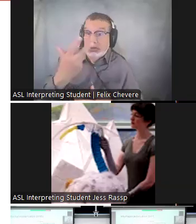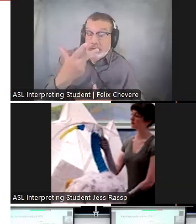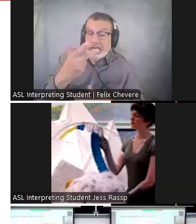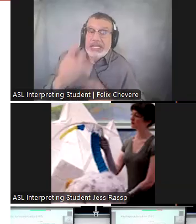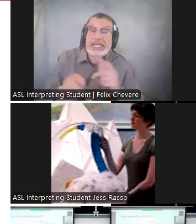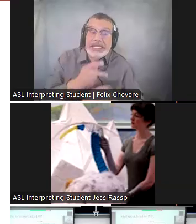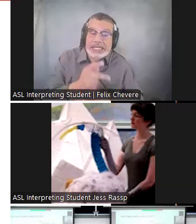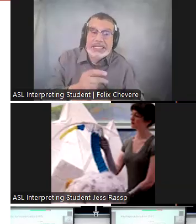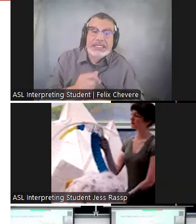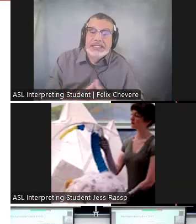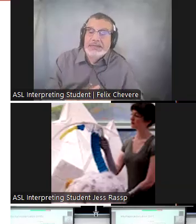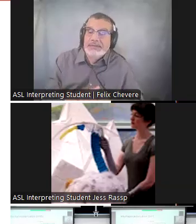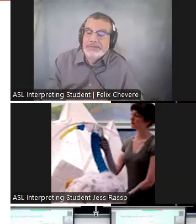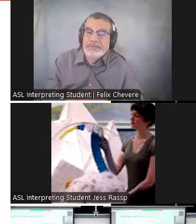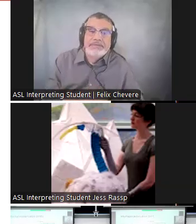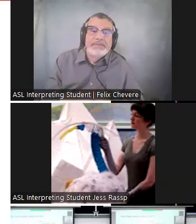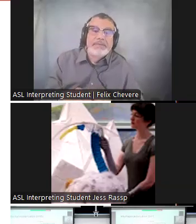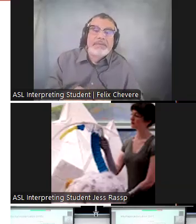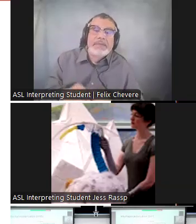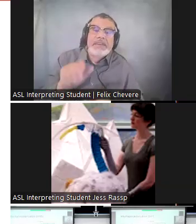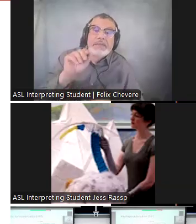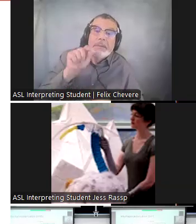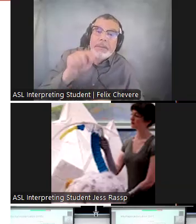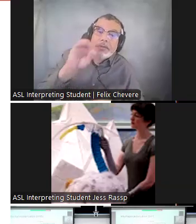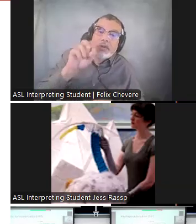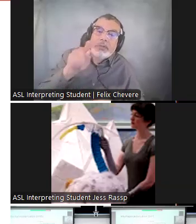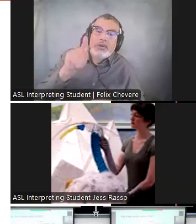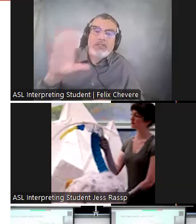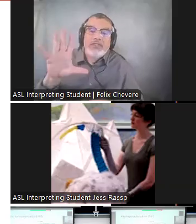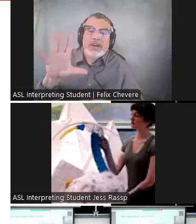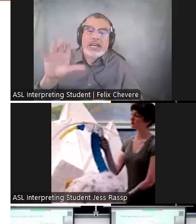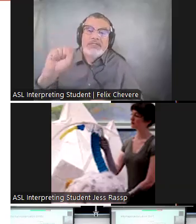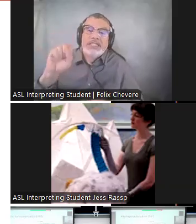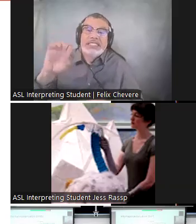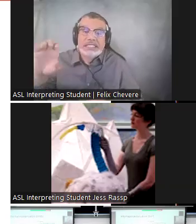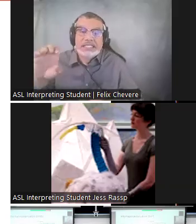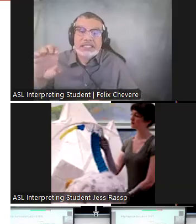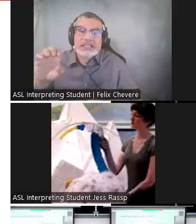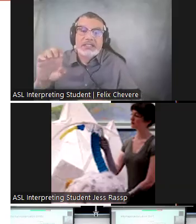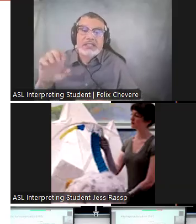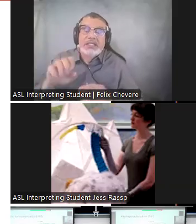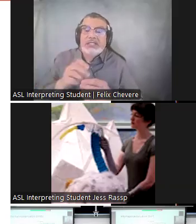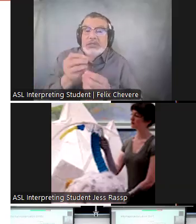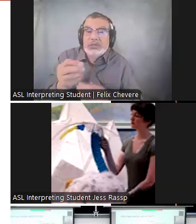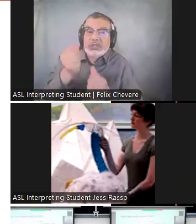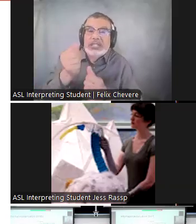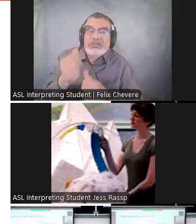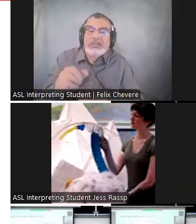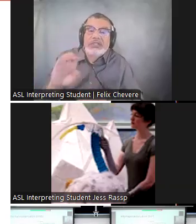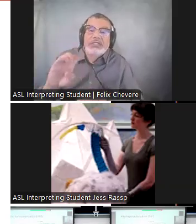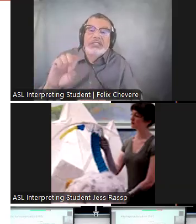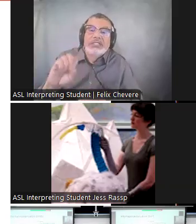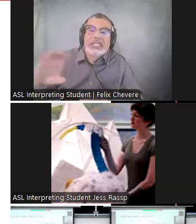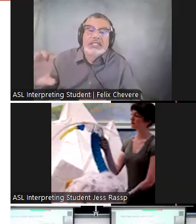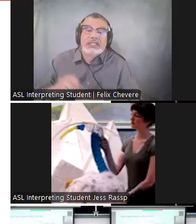what this does is it kind of slows down the ability for the next